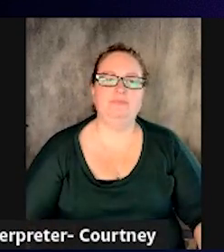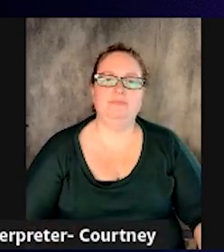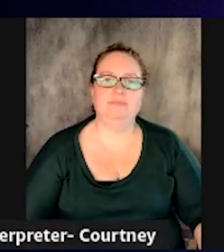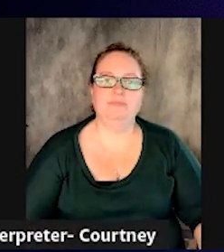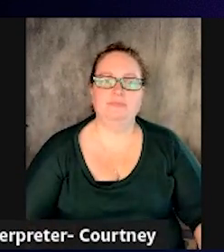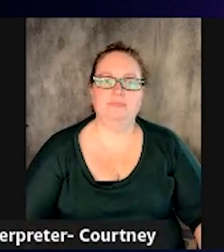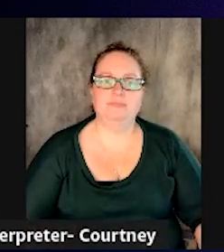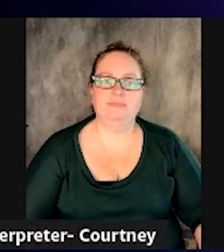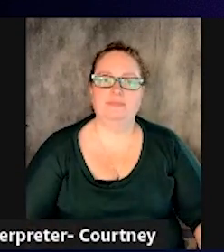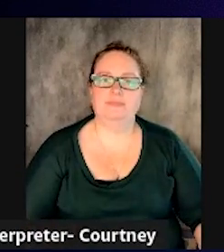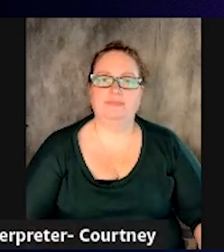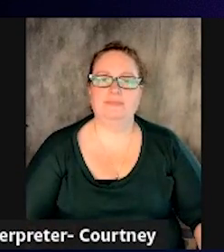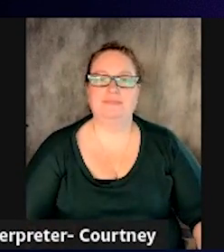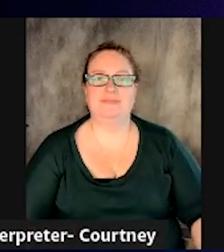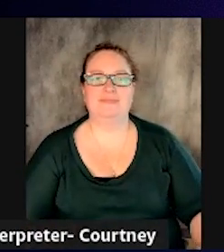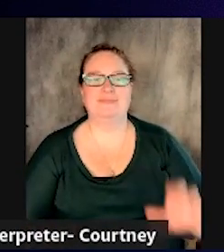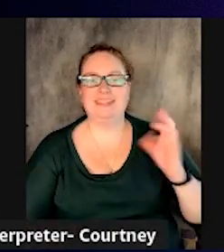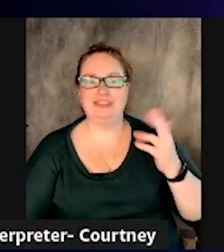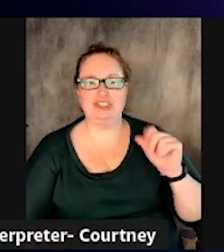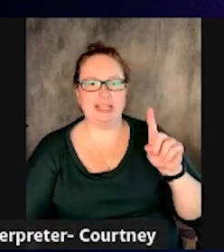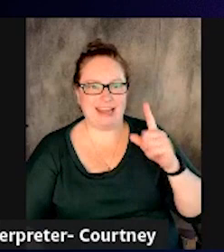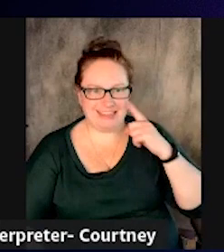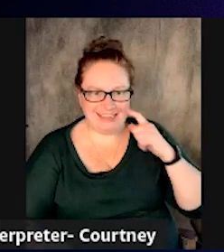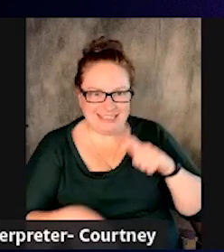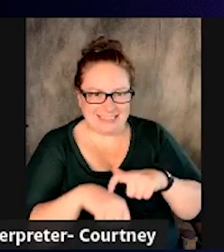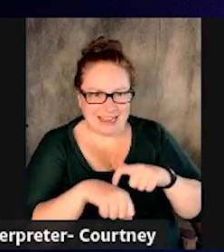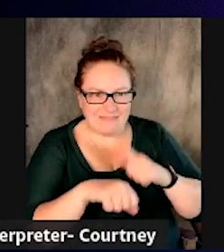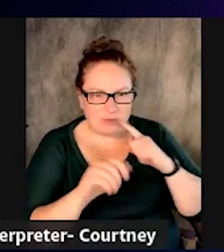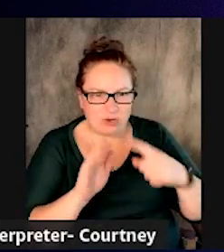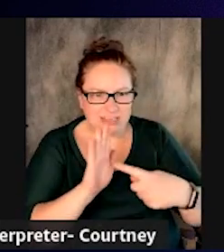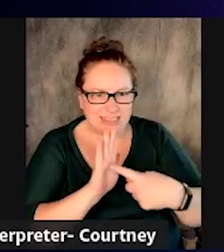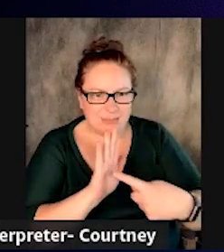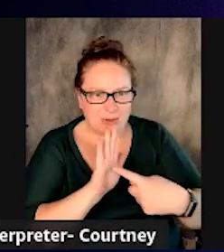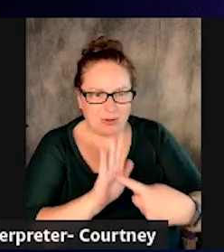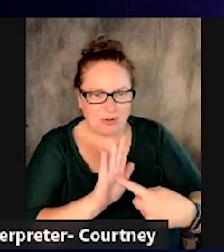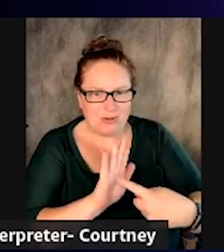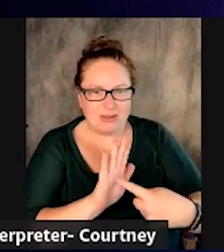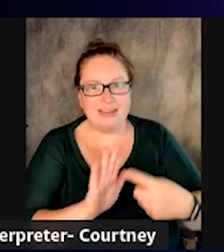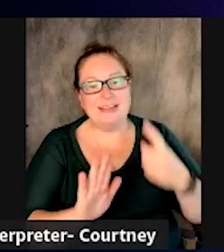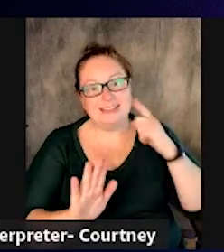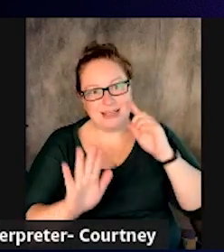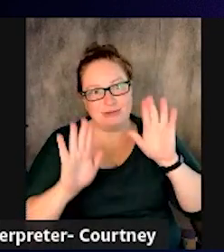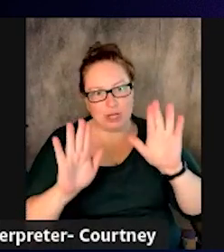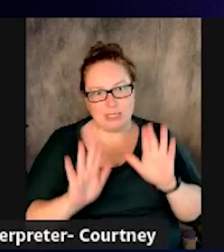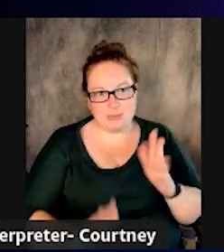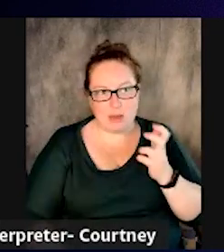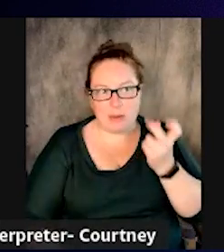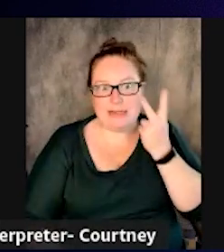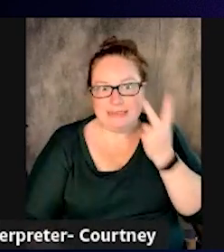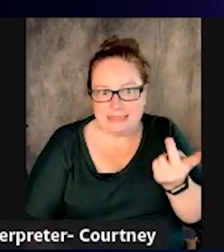So I think it's time to see a demo. This all sounds awesome, but I want to see it in action. Yeah, let's see it.